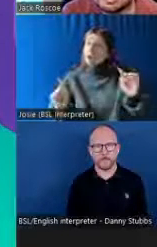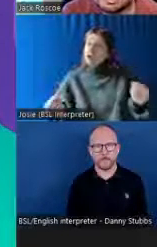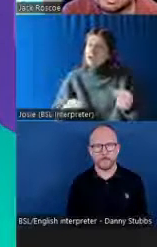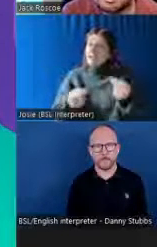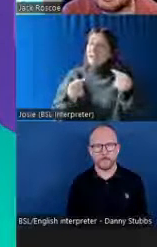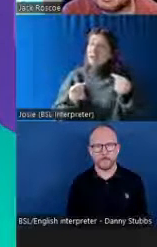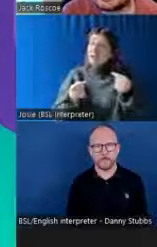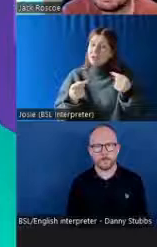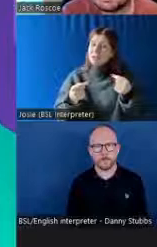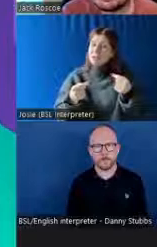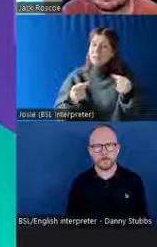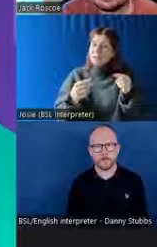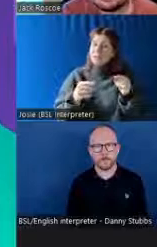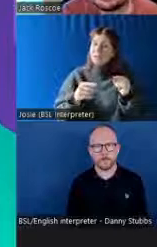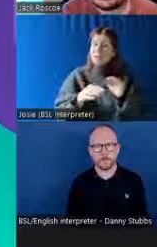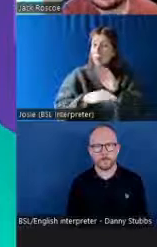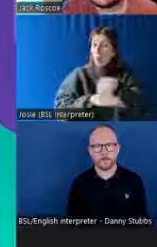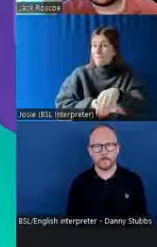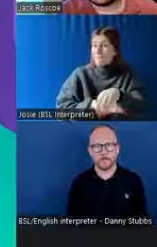the level that might be most appropriate.